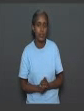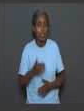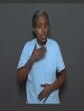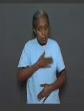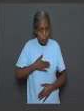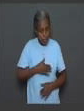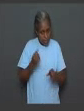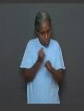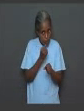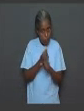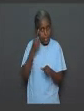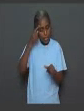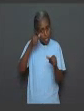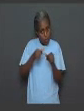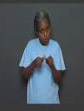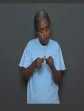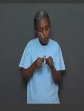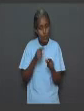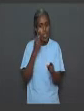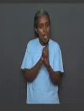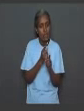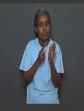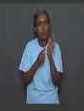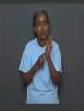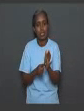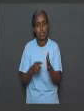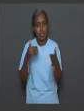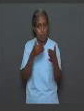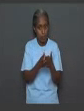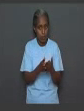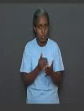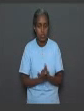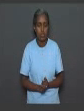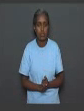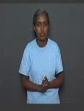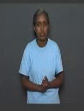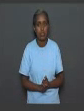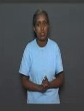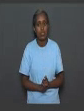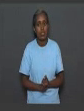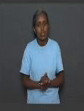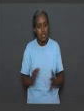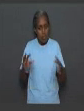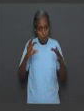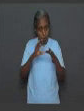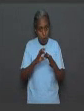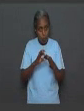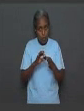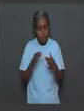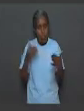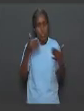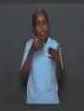Please make a note of the axiomatic approach, students, as it incorporates